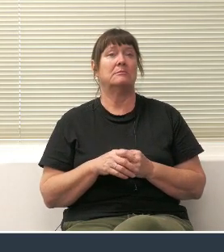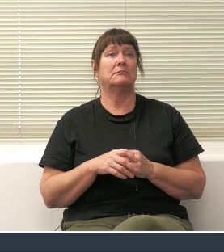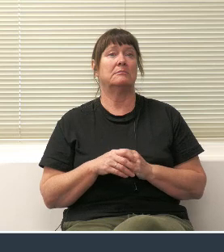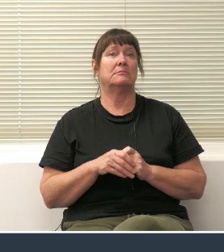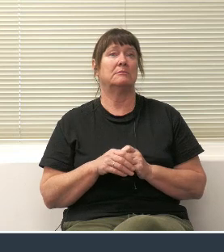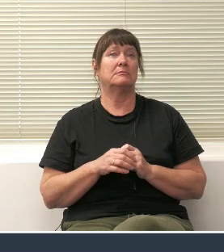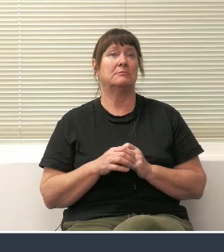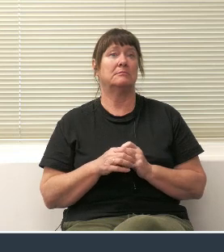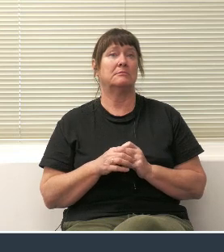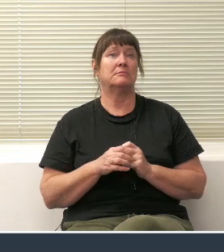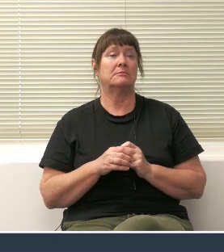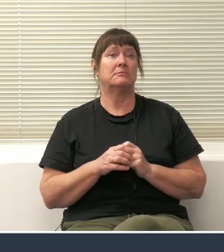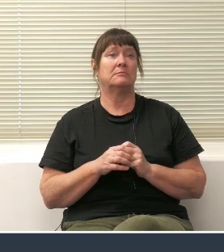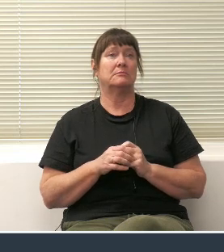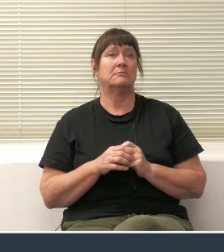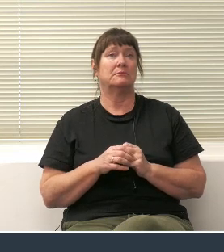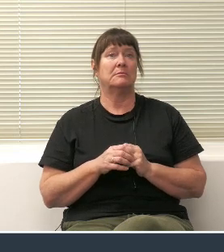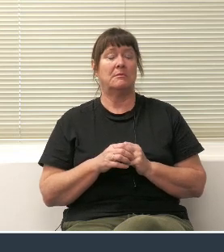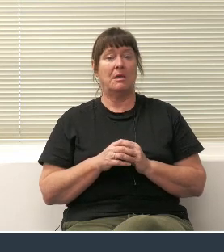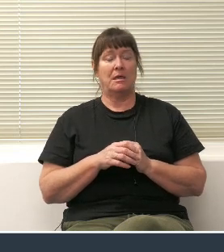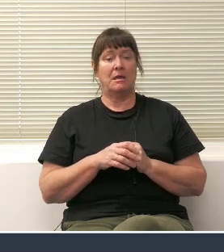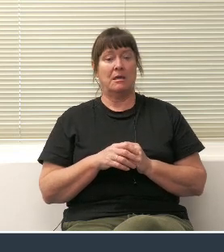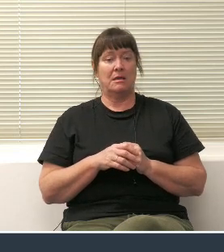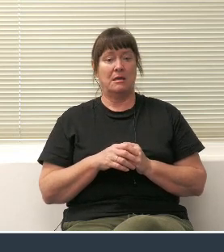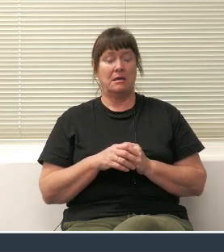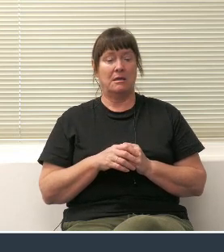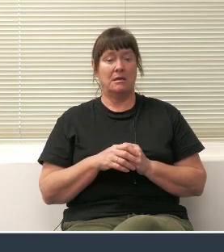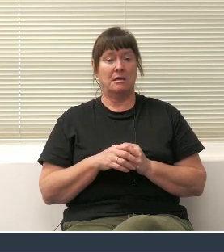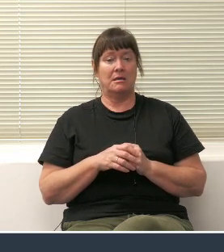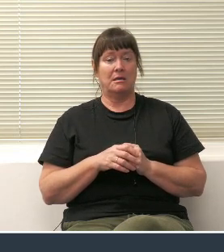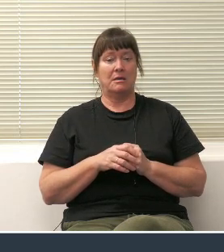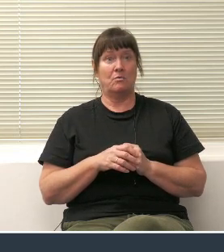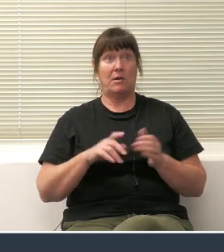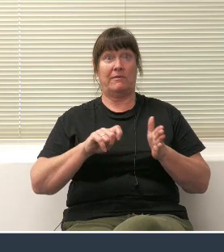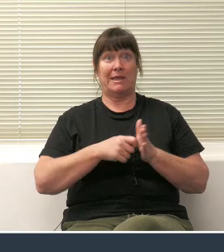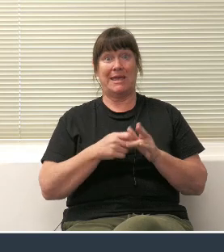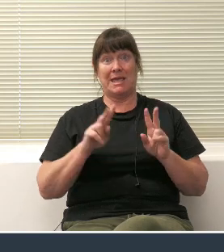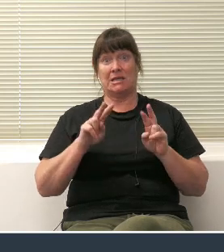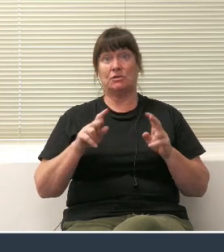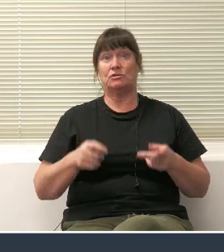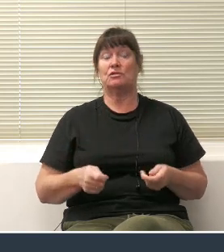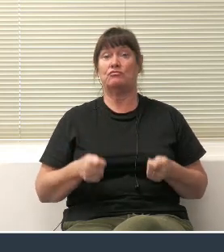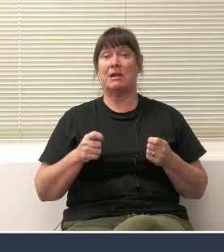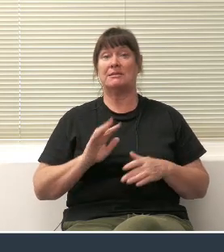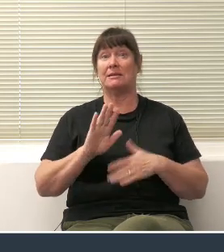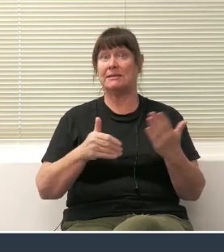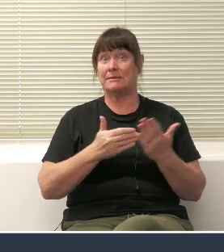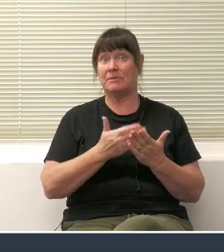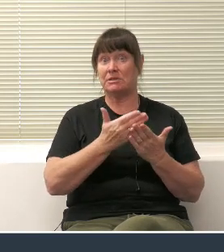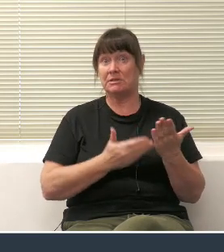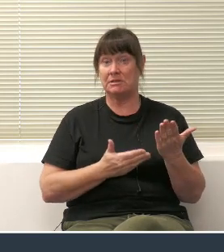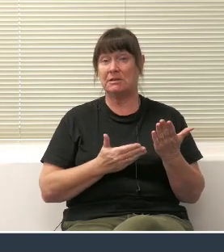Councillor Brown. Kia ora, through the Mayor. One of the key issues raised in our submissions